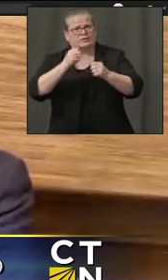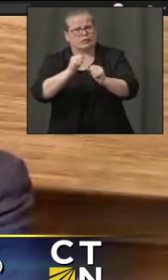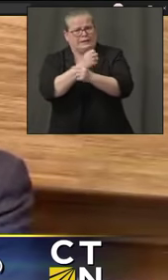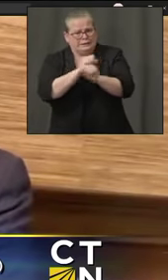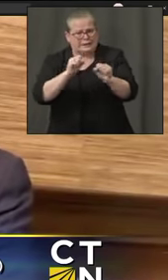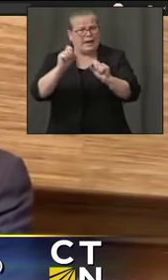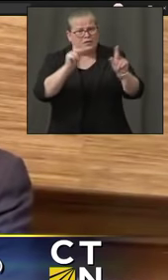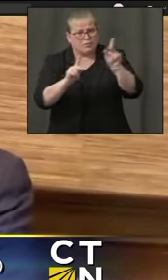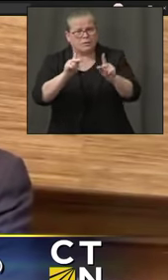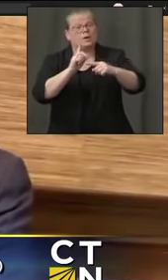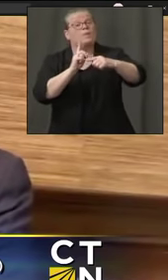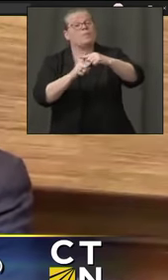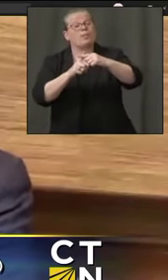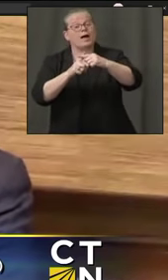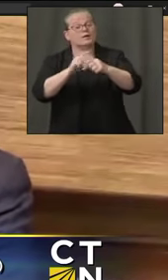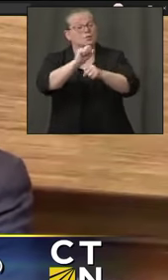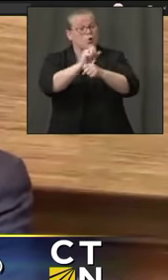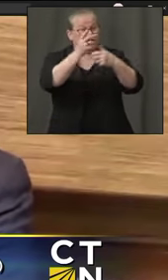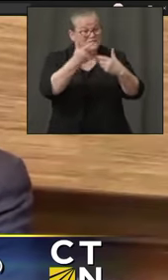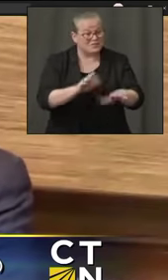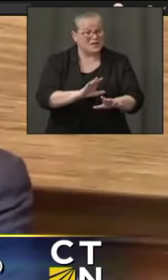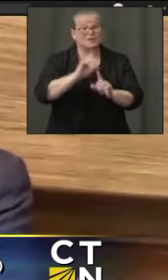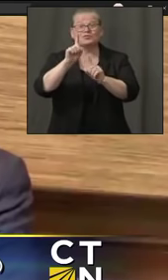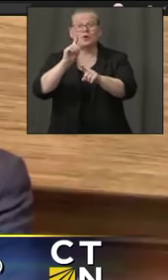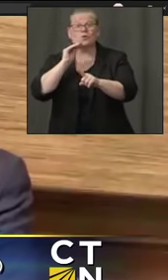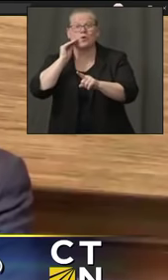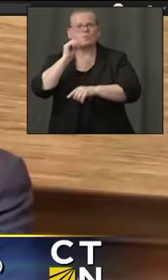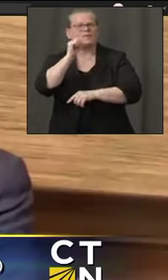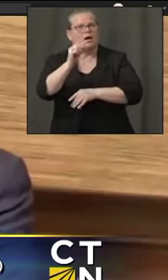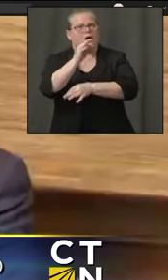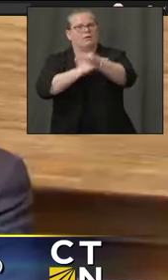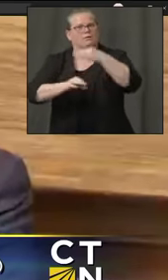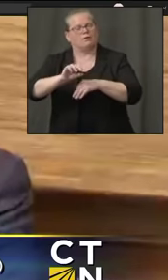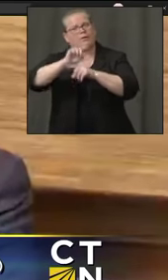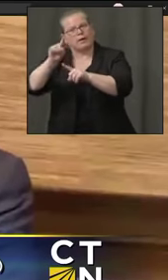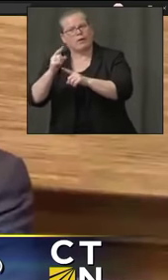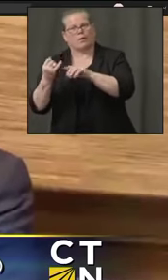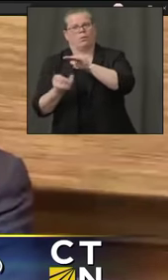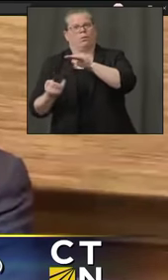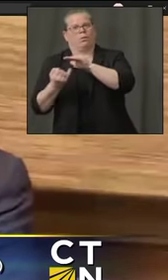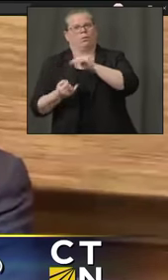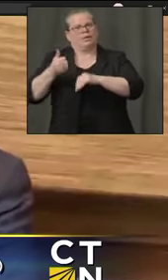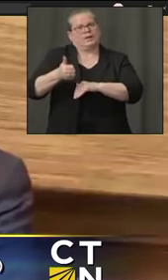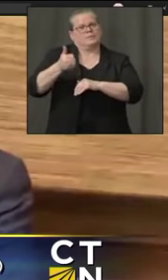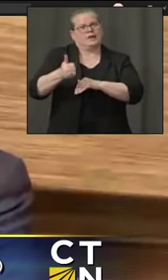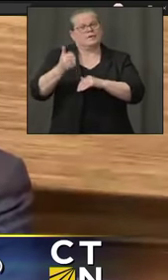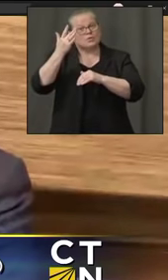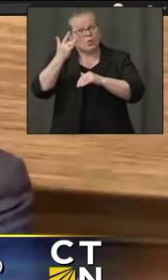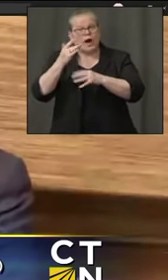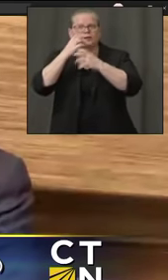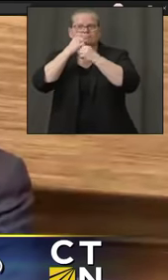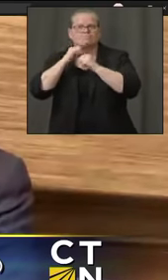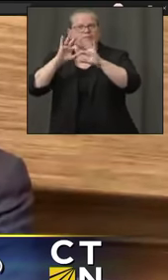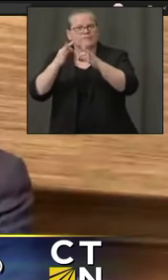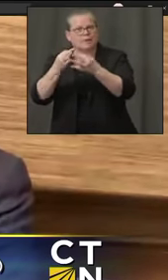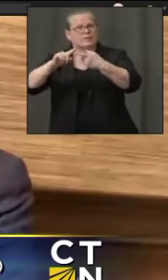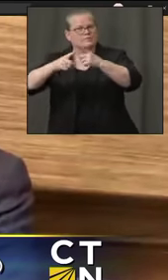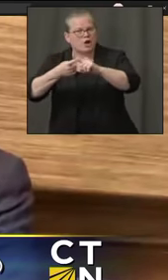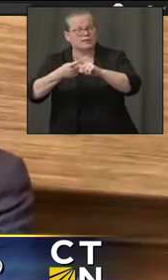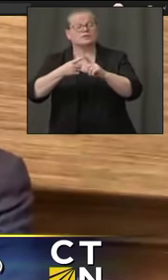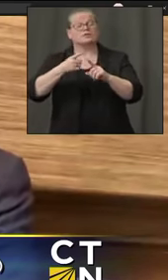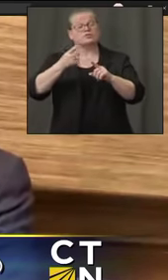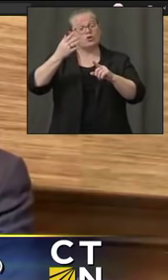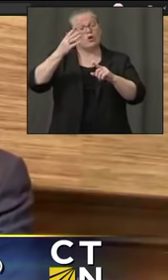shifts to keep their family and friends safe. So we are offering expanded services and resources to all frontline